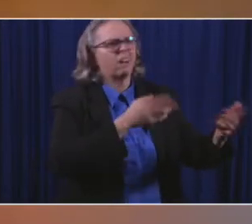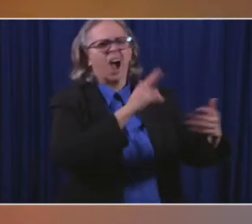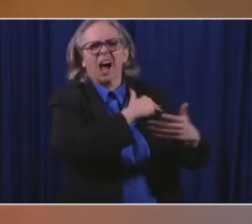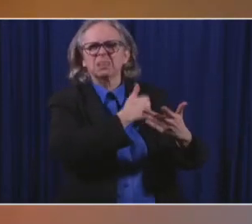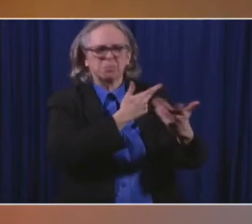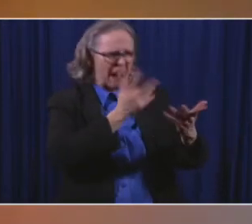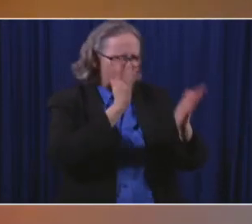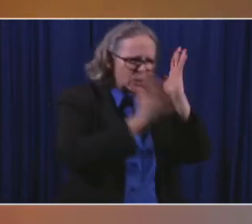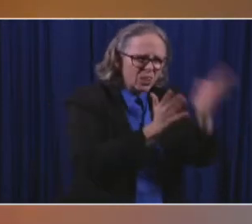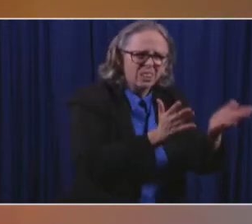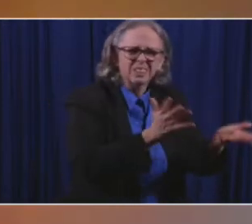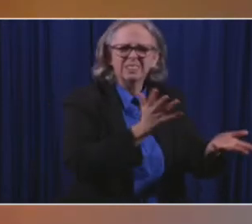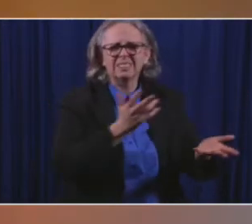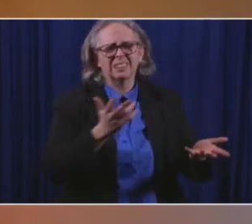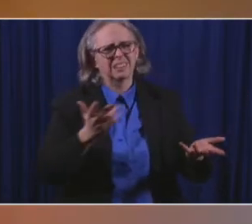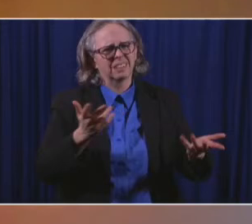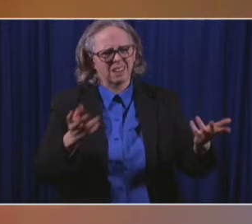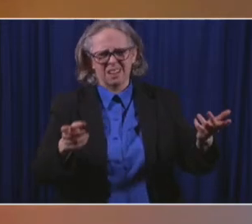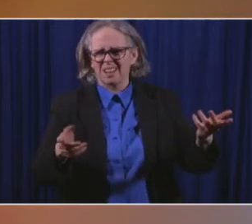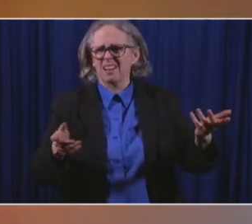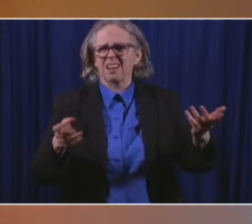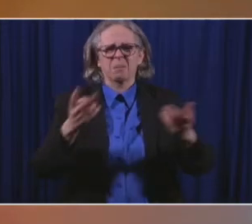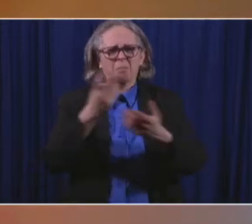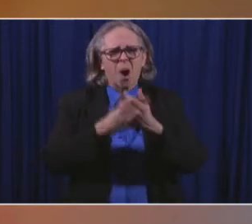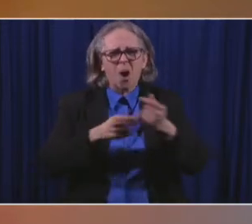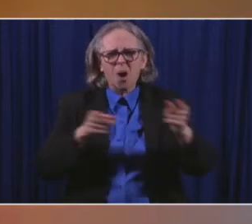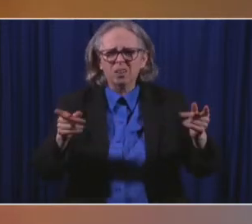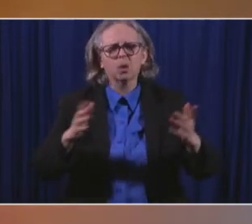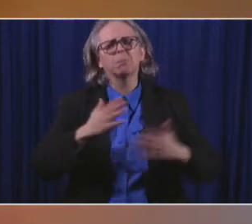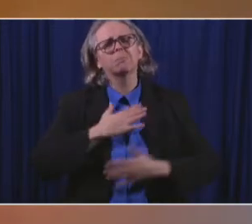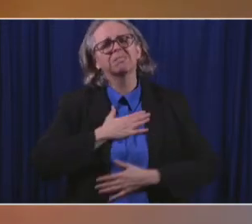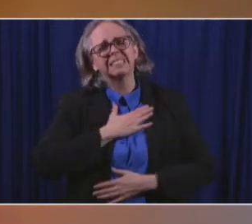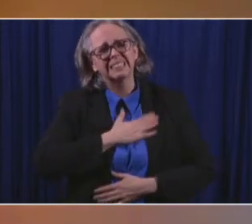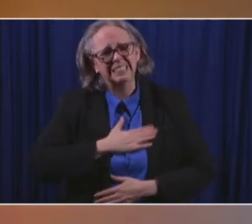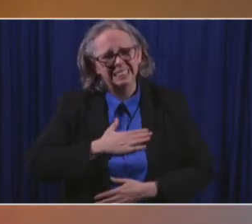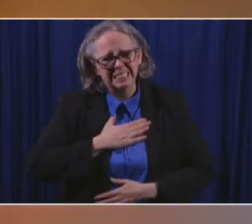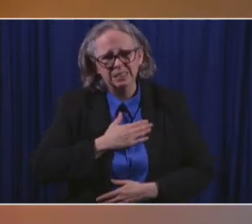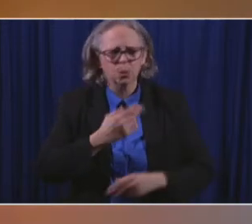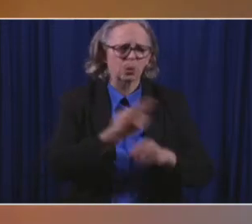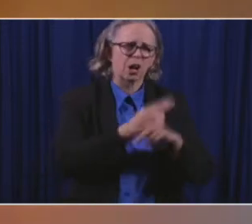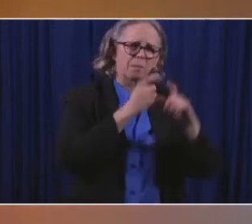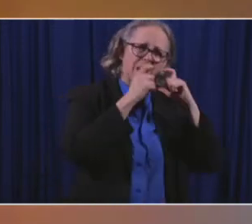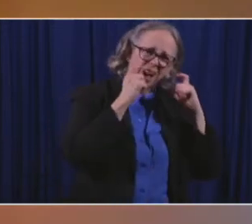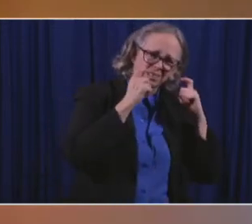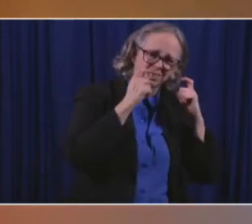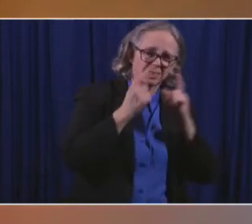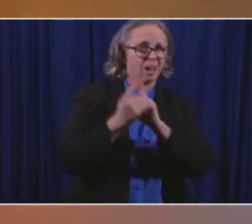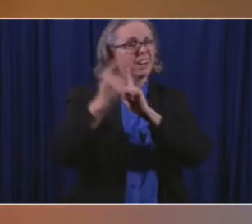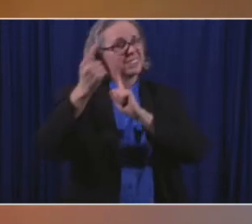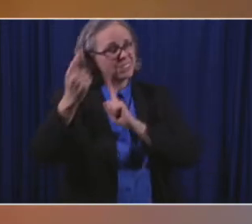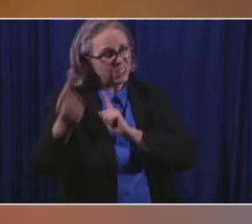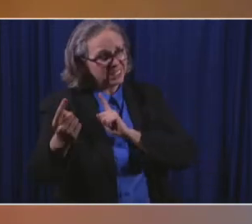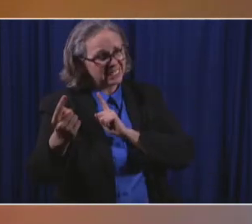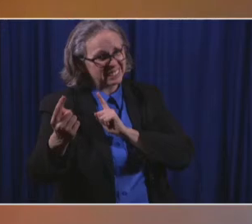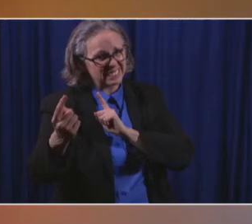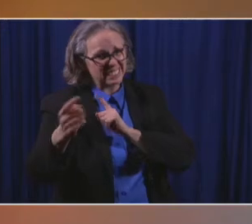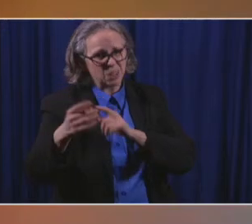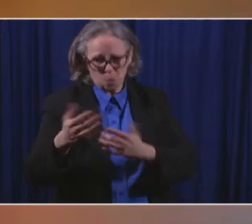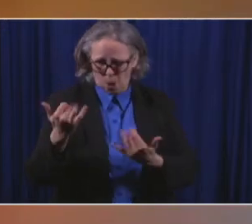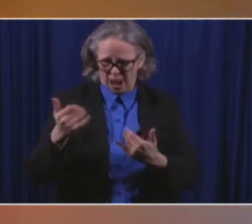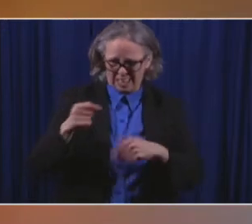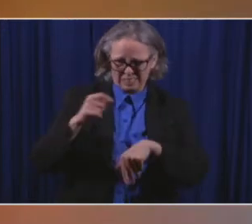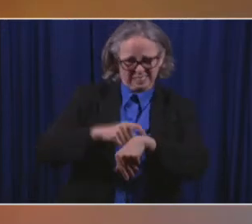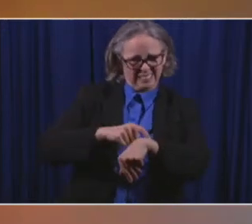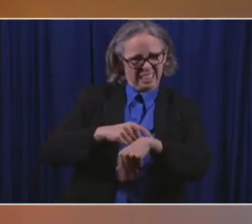capacities that we're seeing. So please wear masks, socially distance, especially during the times for holiday seasons. I know everyone's tired and wants to be able